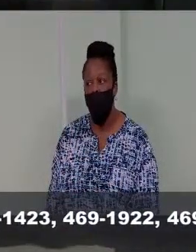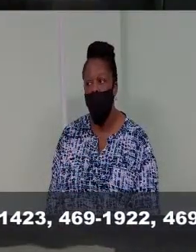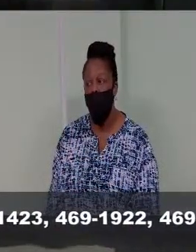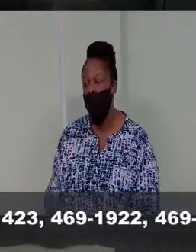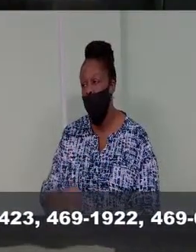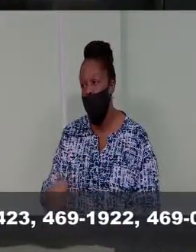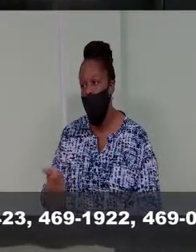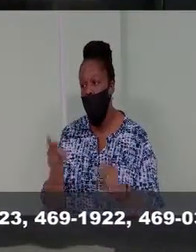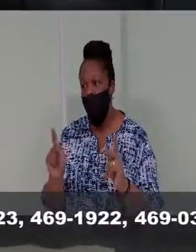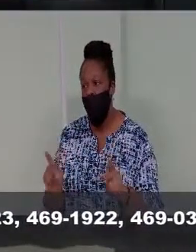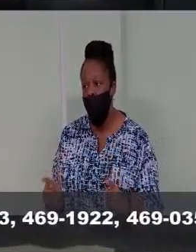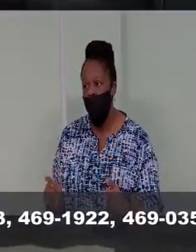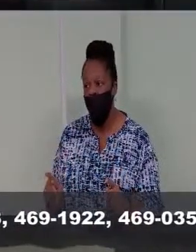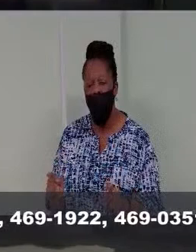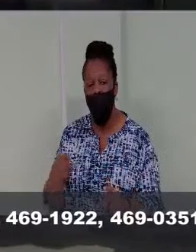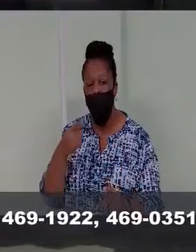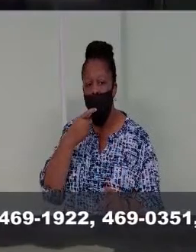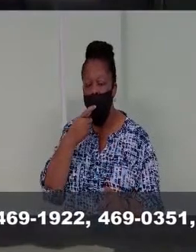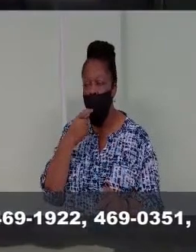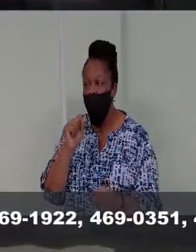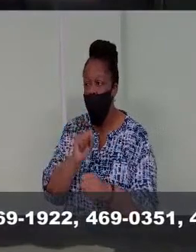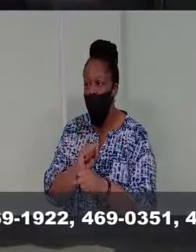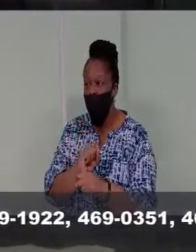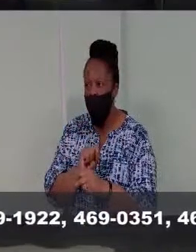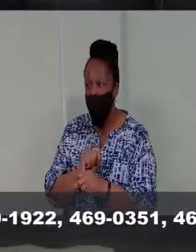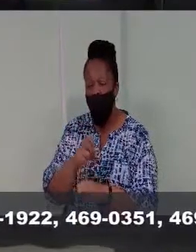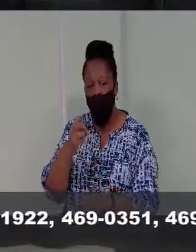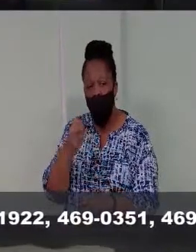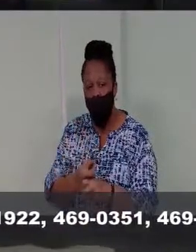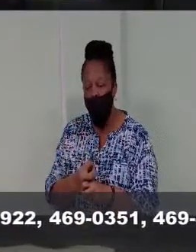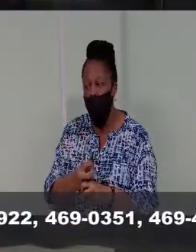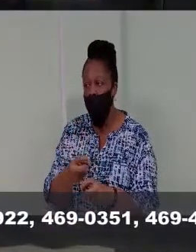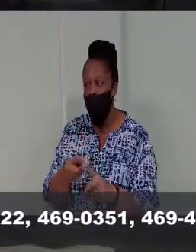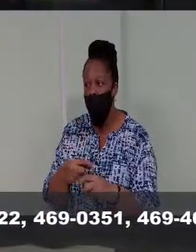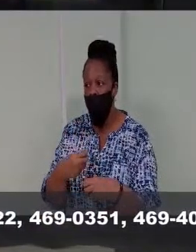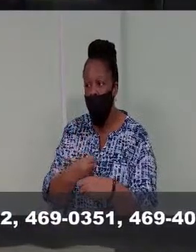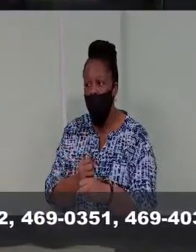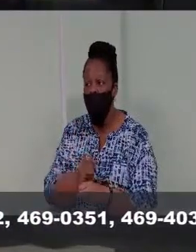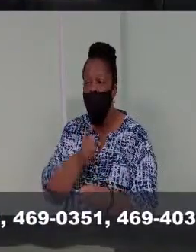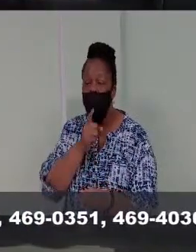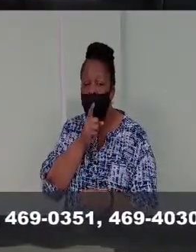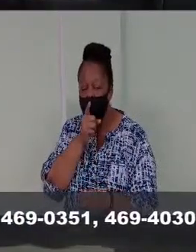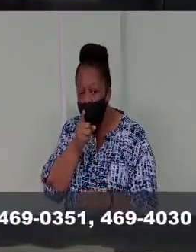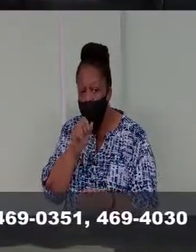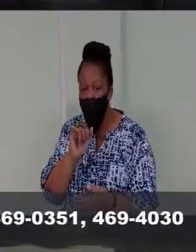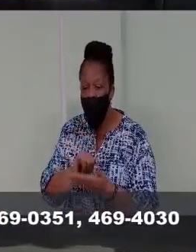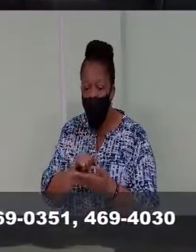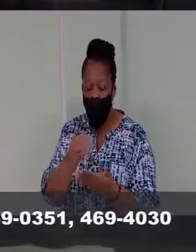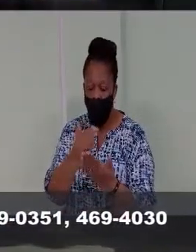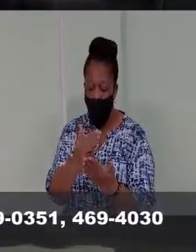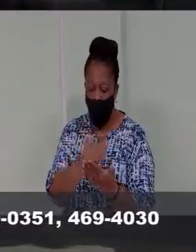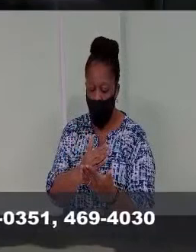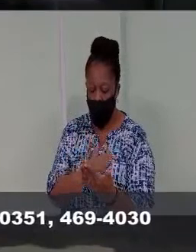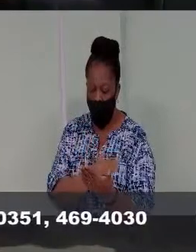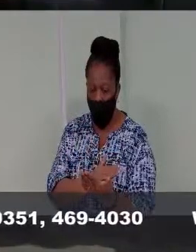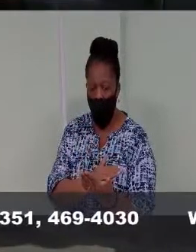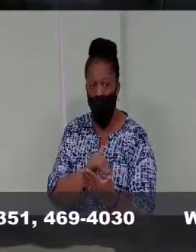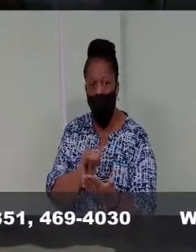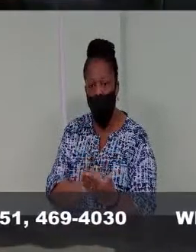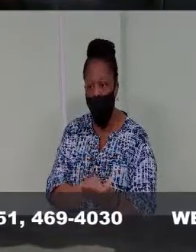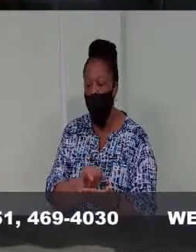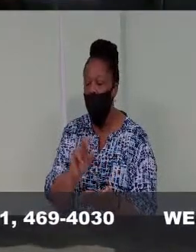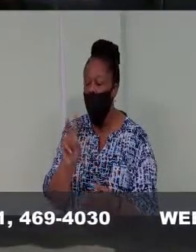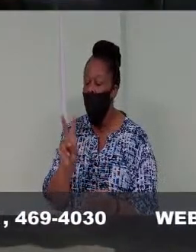persons that are doing the necessaries to ensure that we A, have a preparedness plan, 2, that we